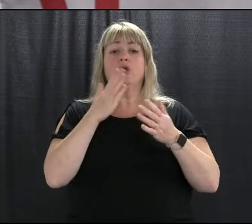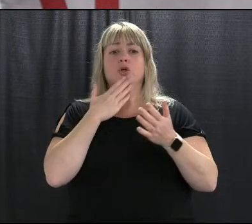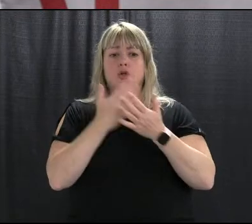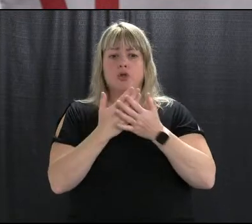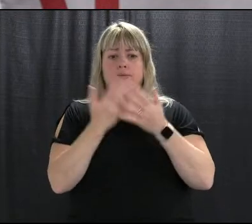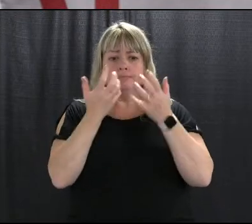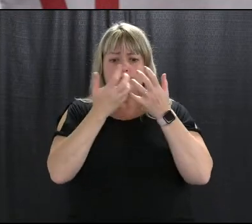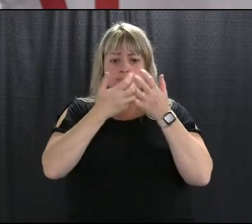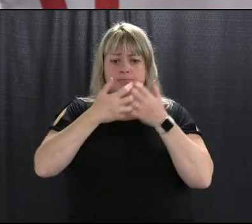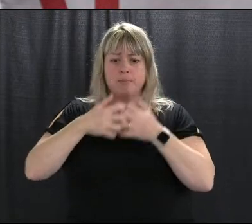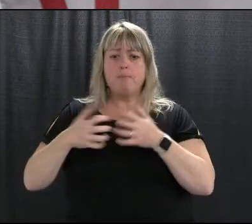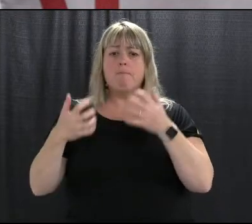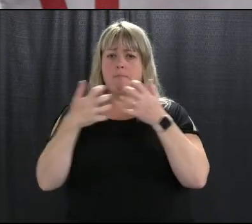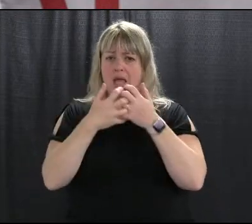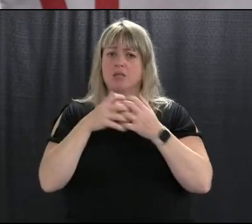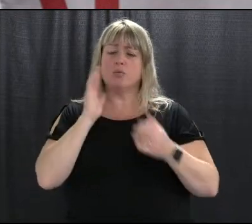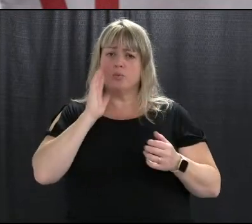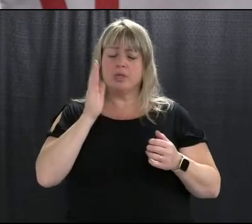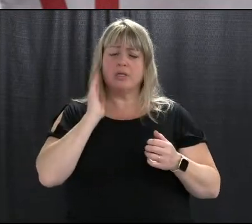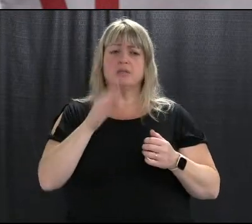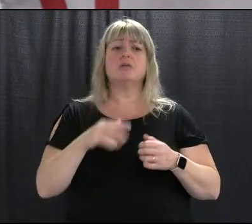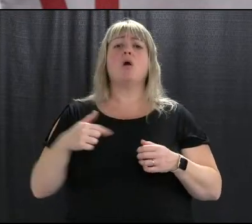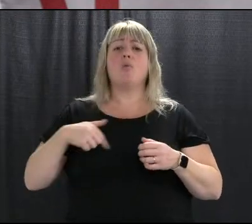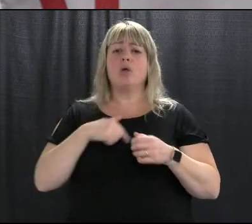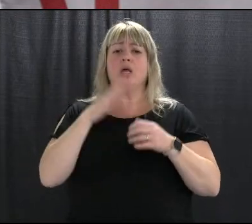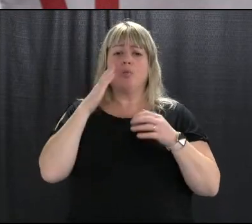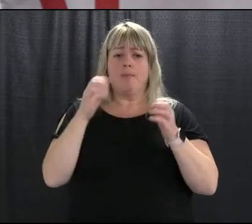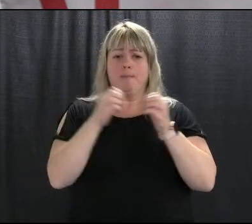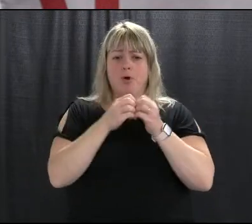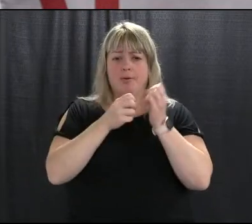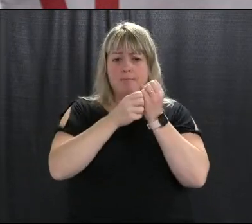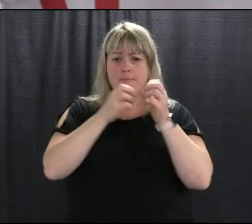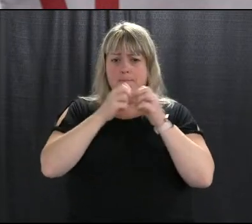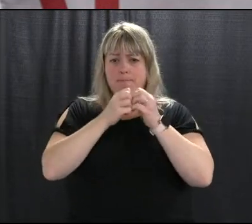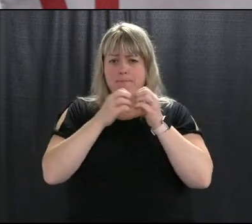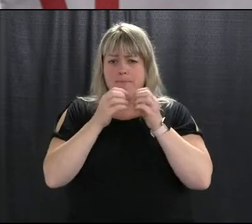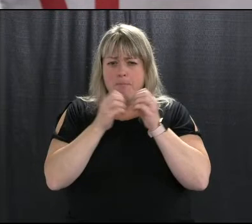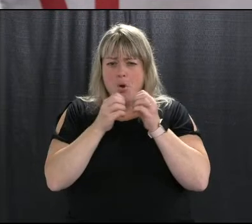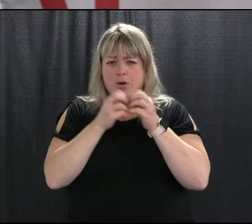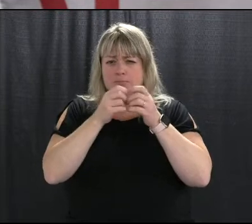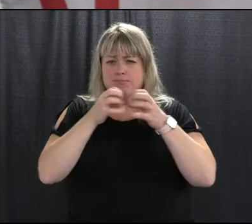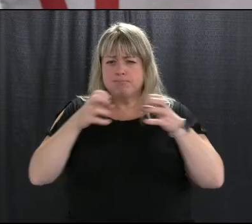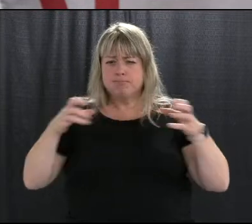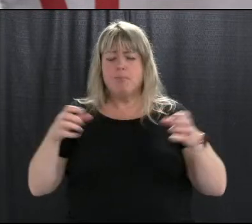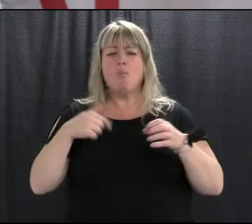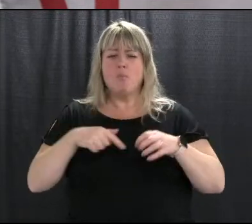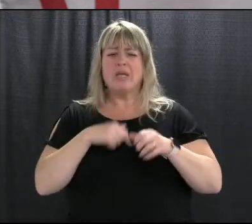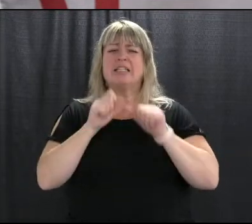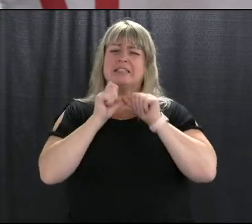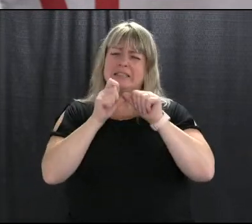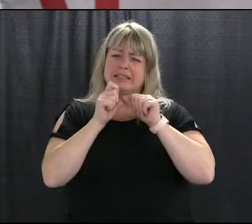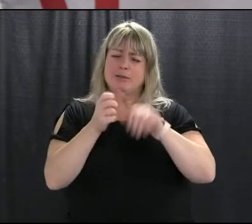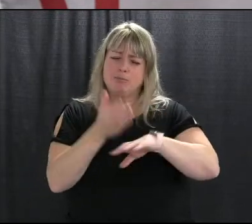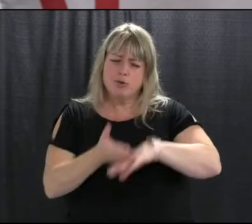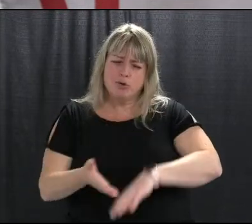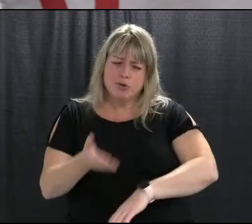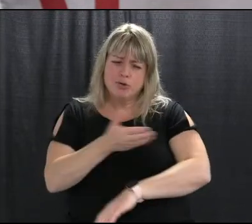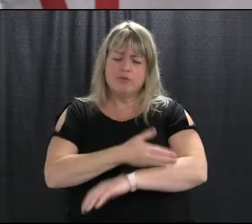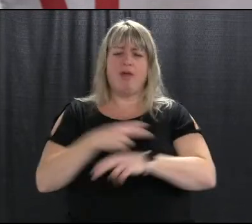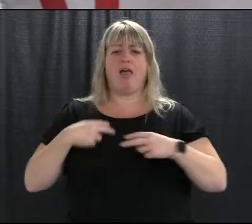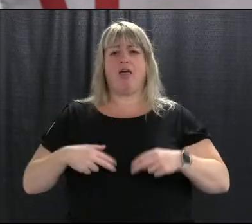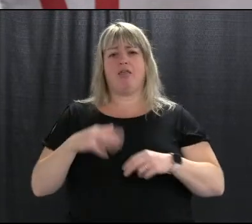other initiatives that will help us expand our reach further into improving access to health